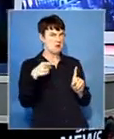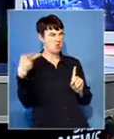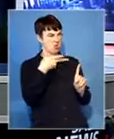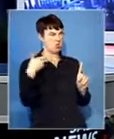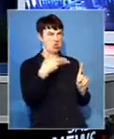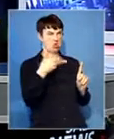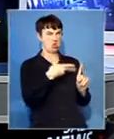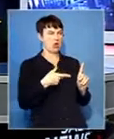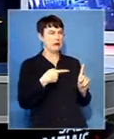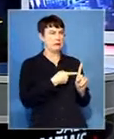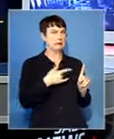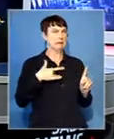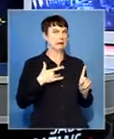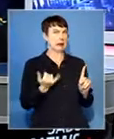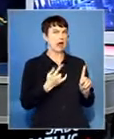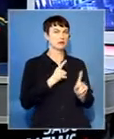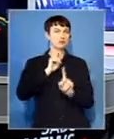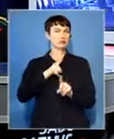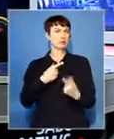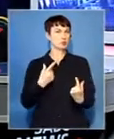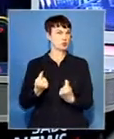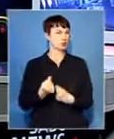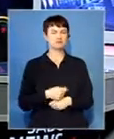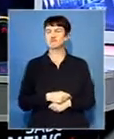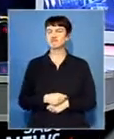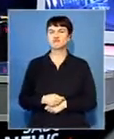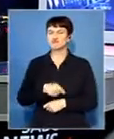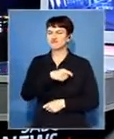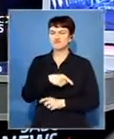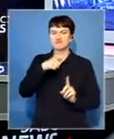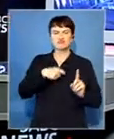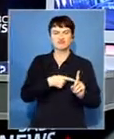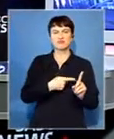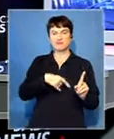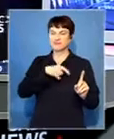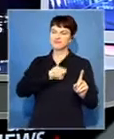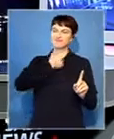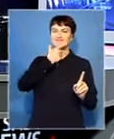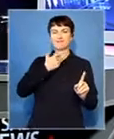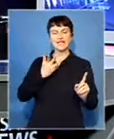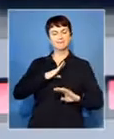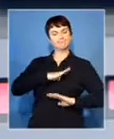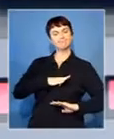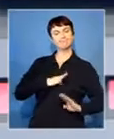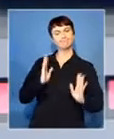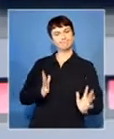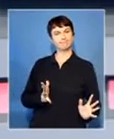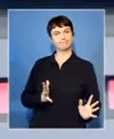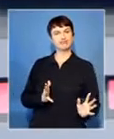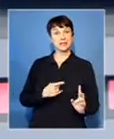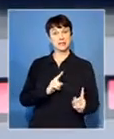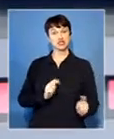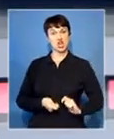negativity, for want of a better word? Look, he is cool, he's calm, he has that infectious smile, so that never changes. It